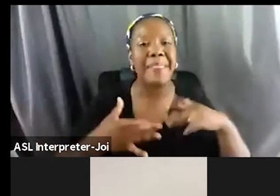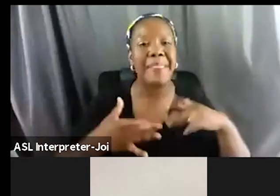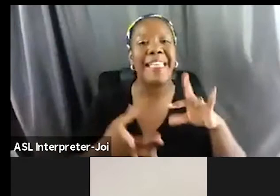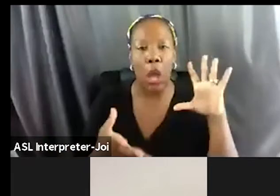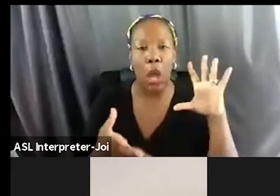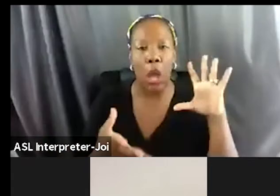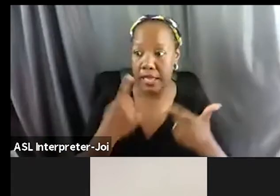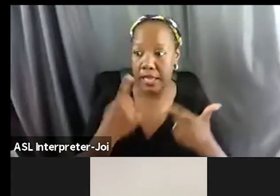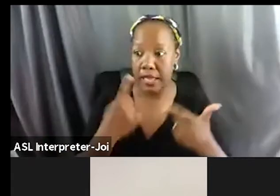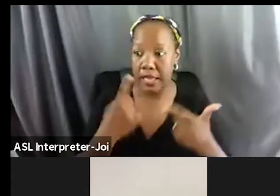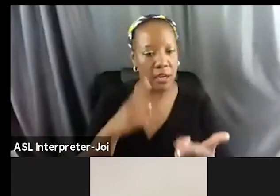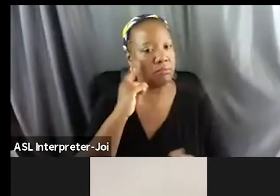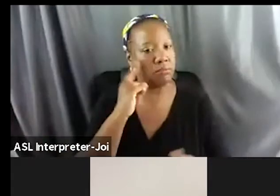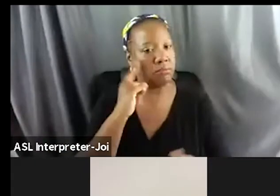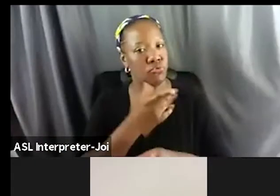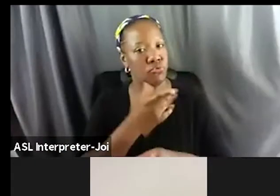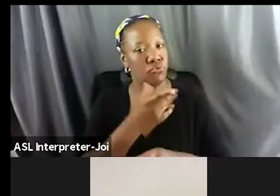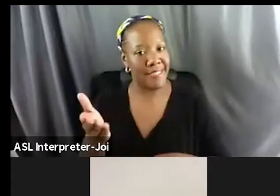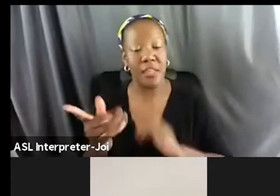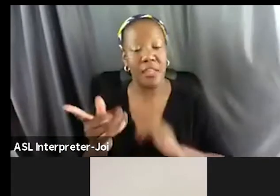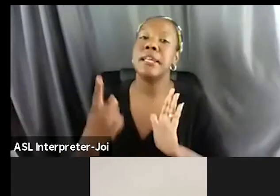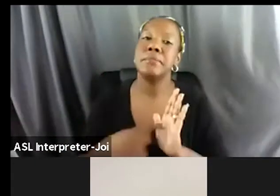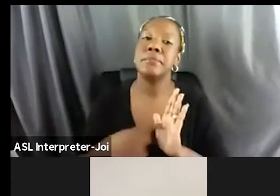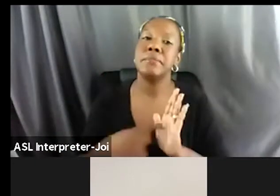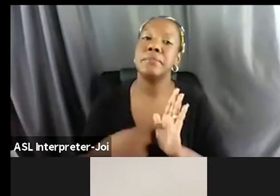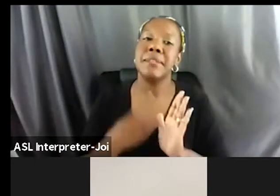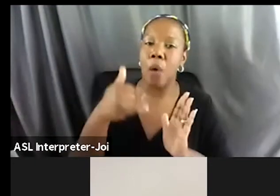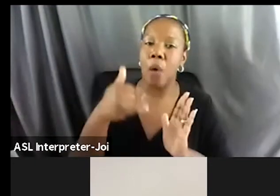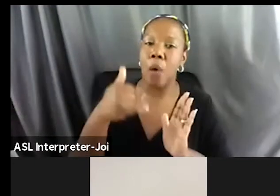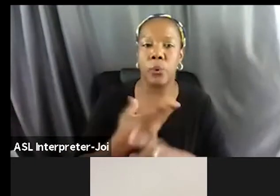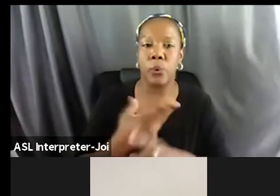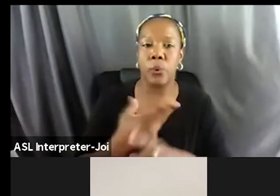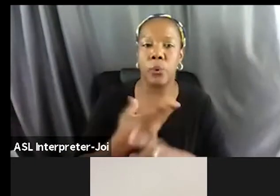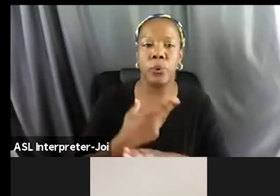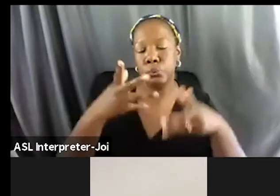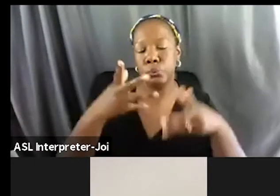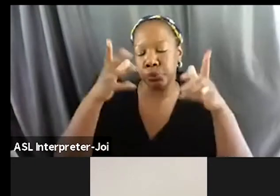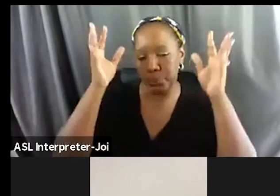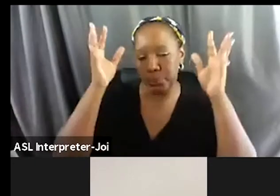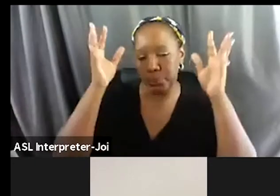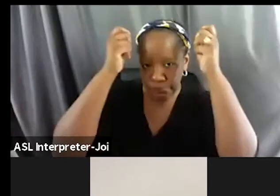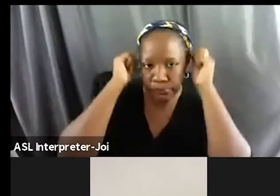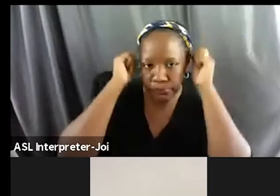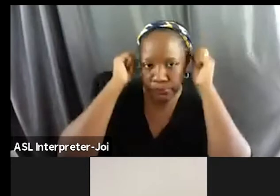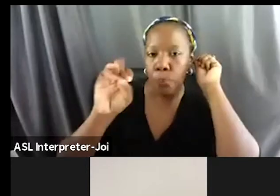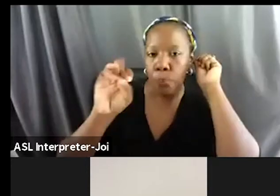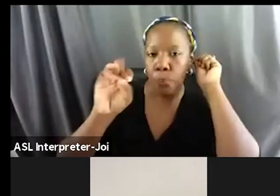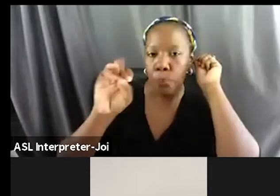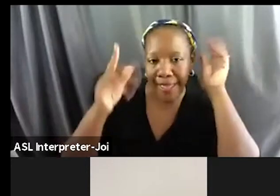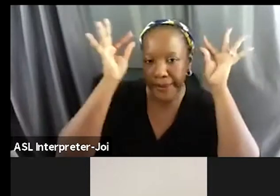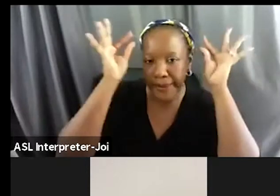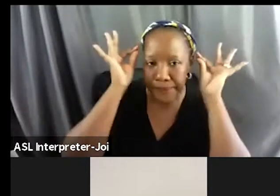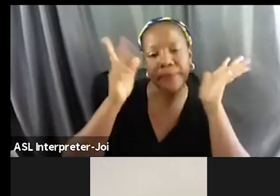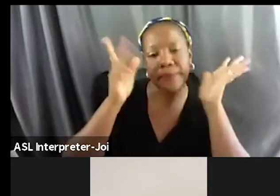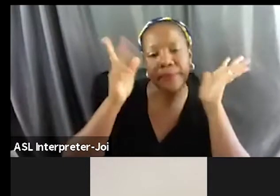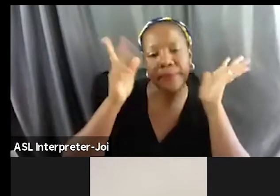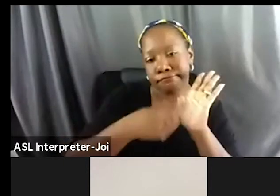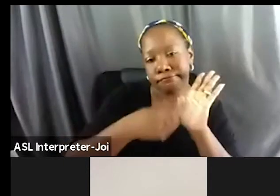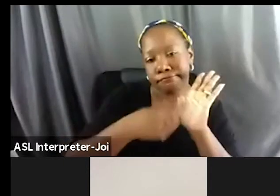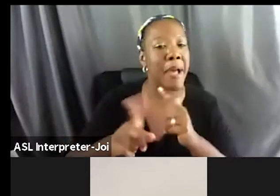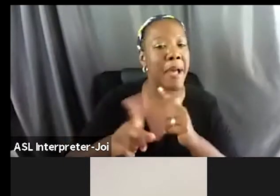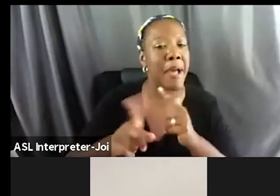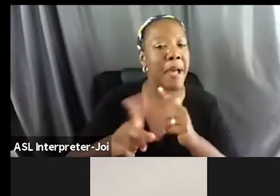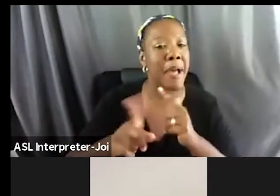And sometimes I do wear wigs for the fun of it, but you know, for the most part, it's just me and my